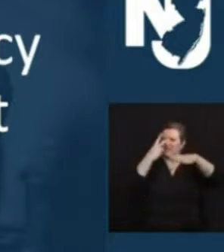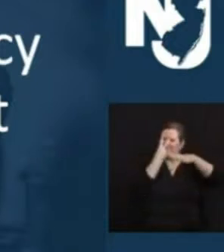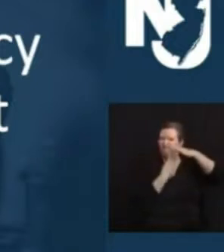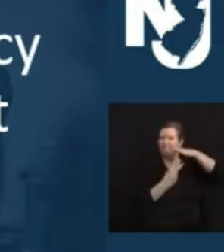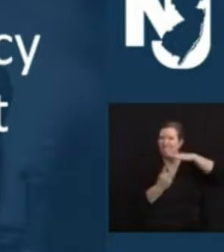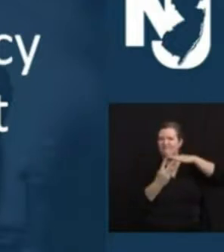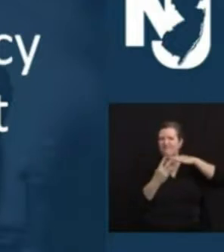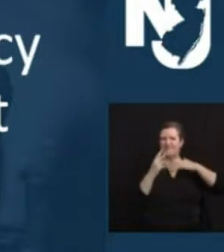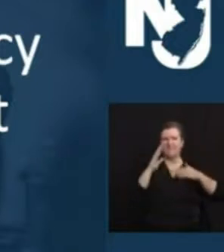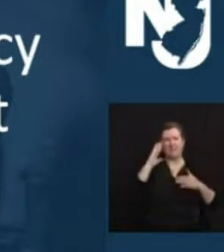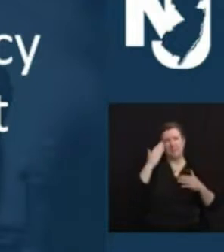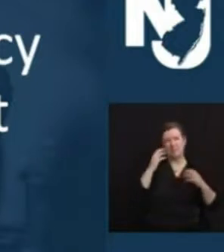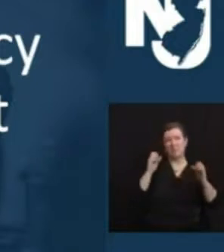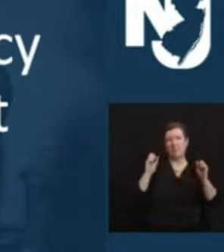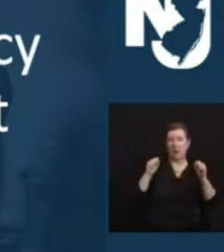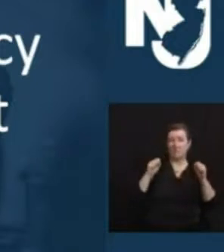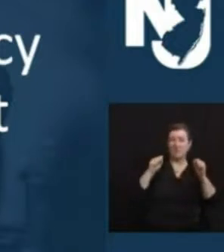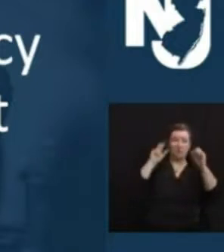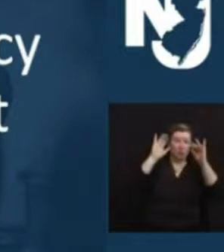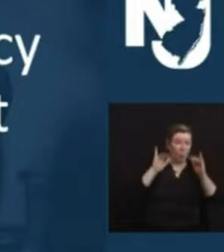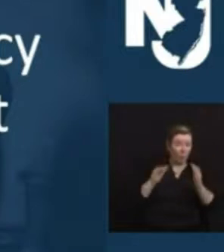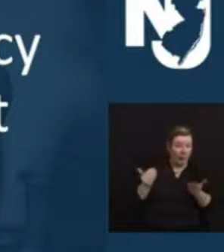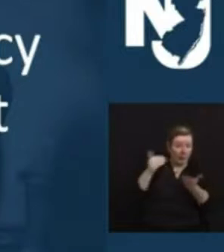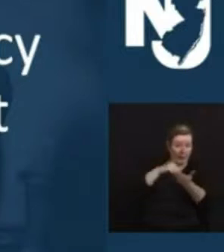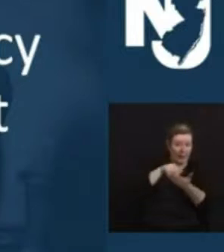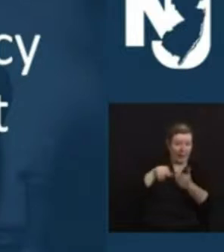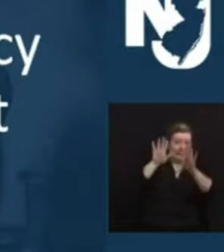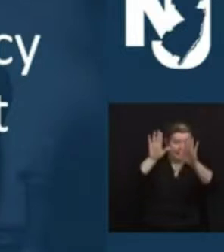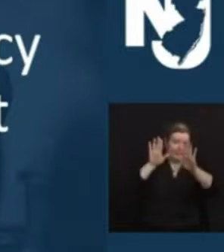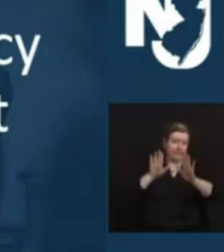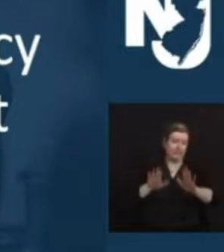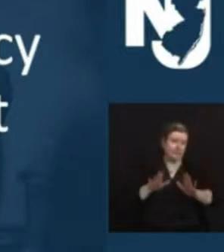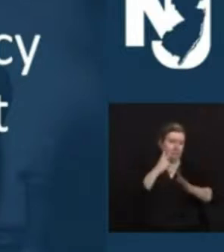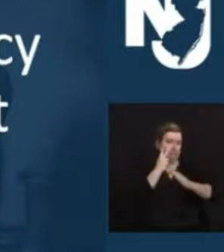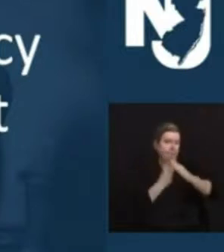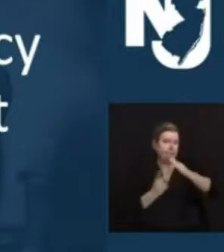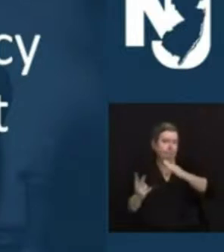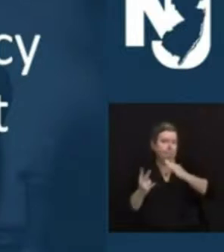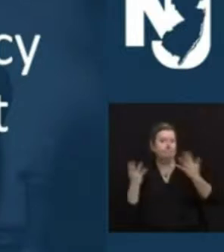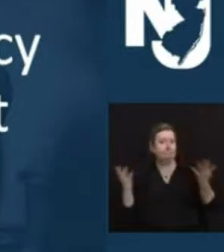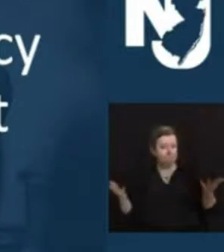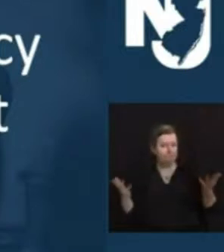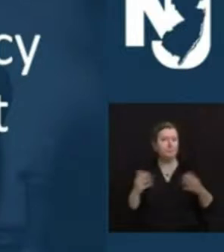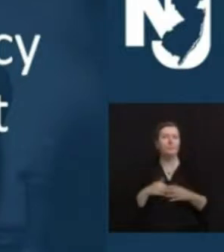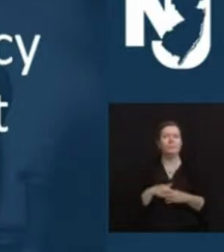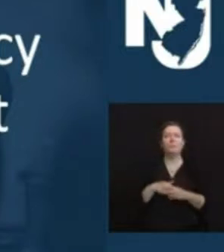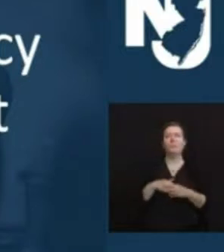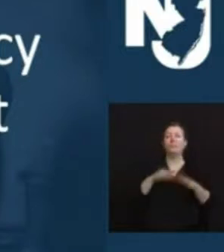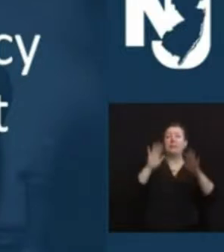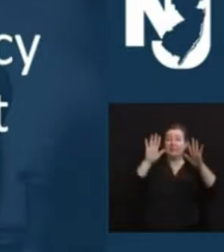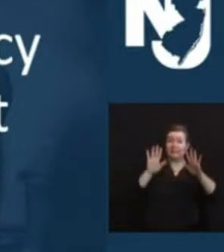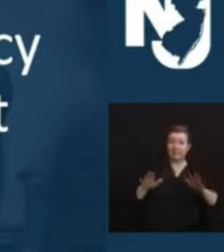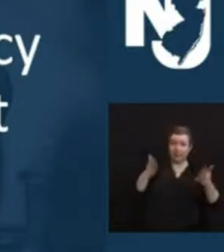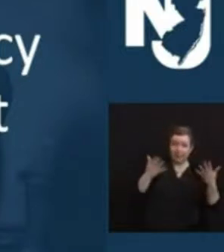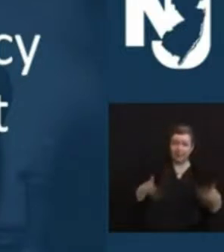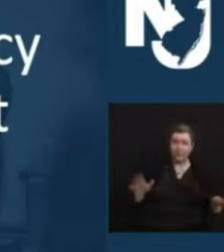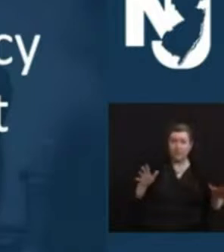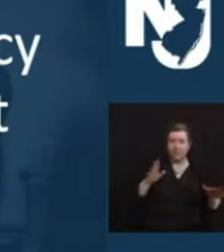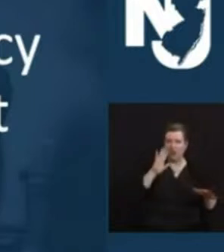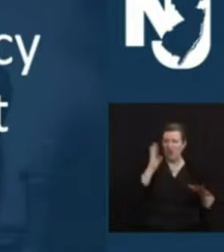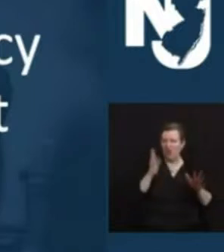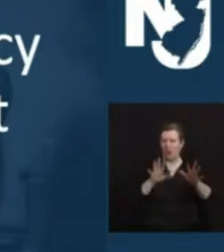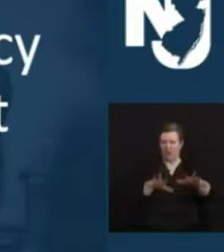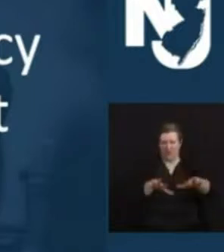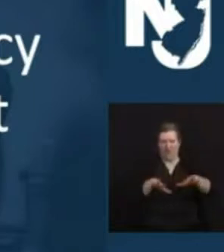know you'll talk to that briefly today, with below freezing temperatures on the back end of that front.